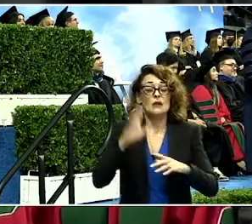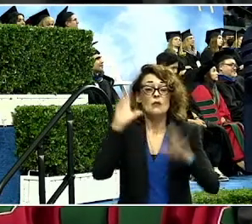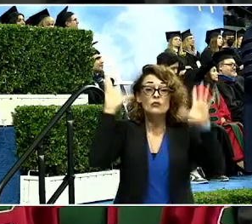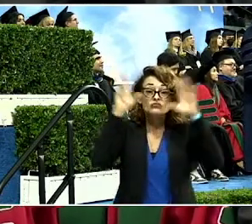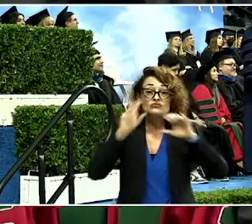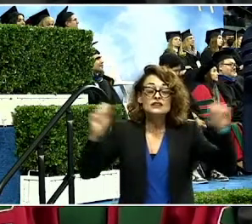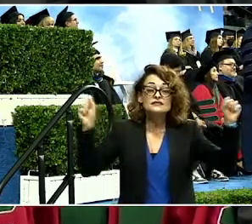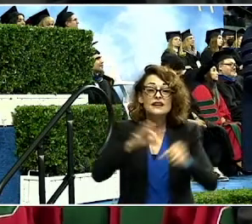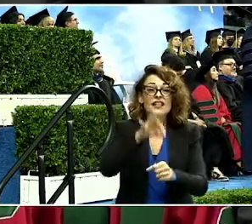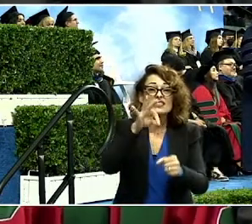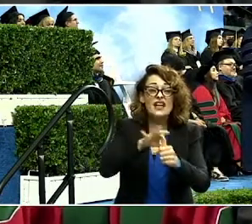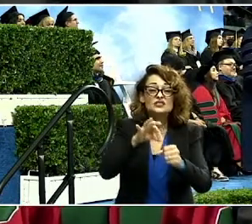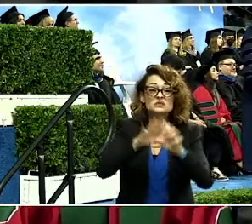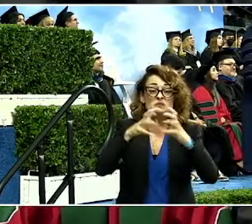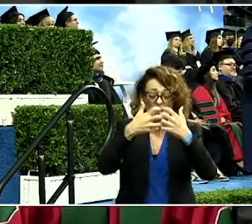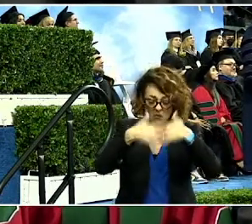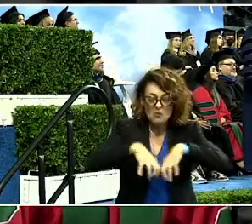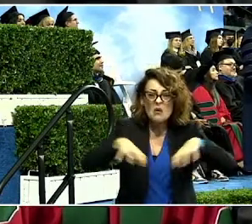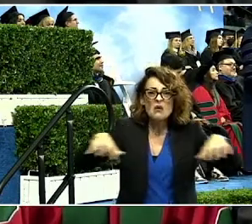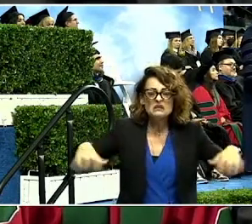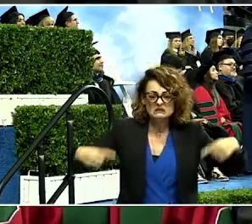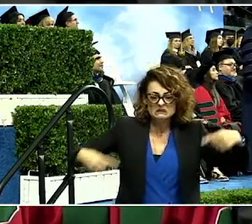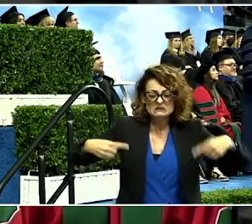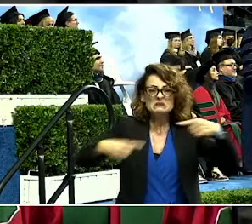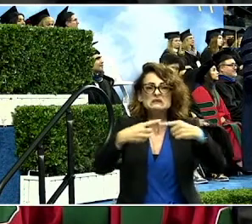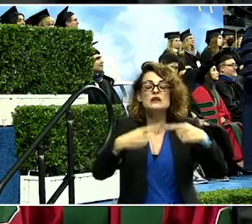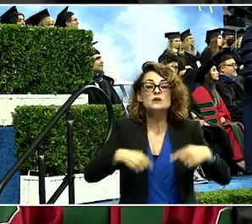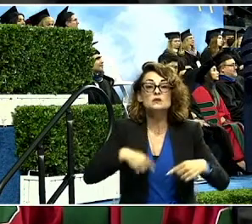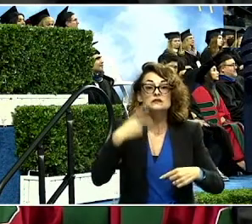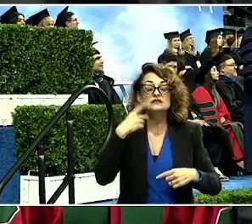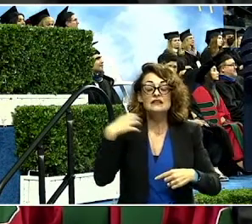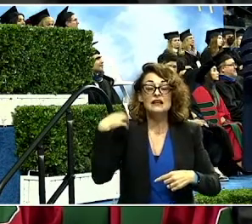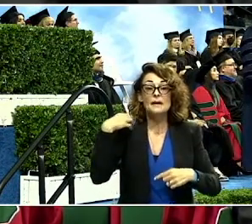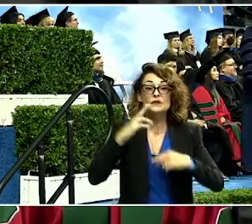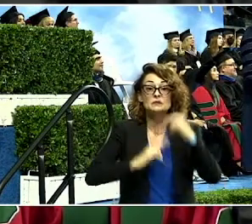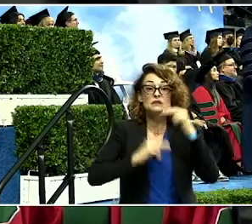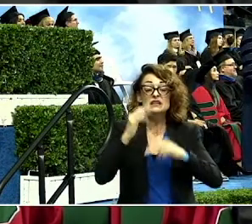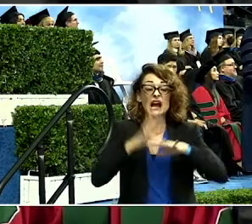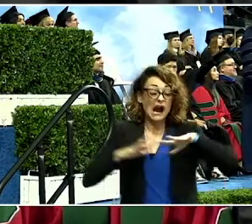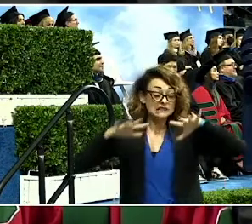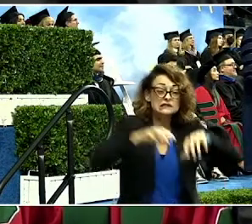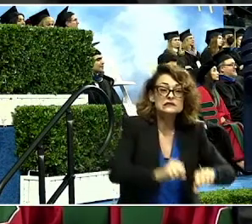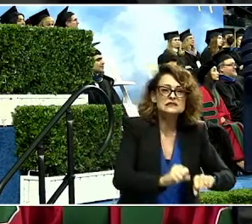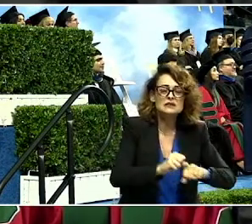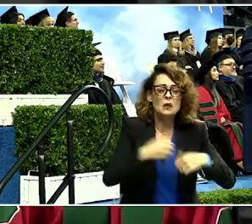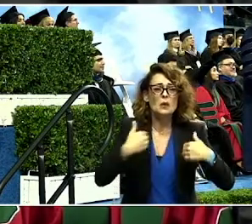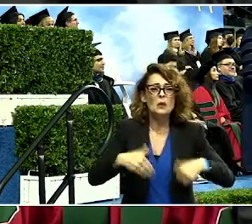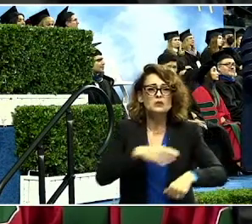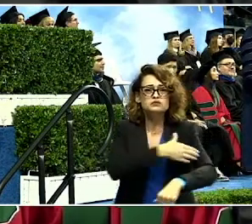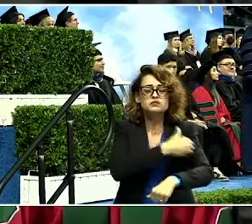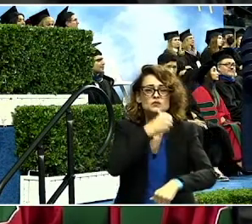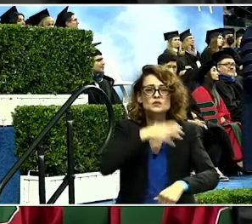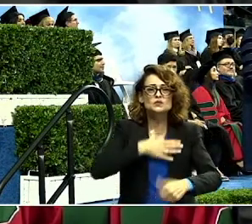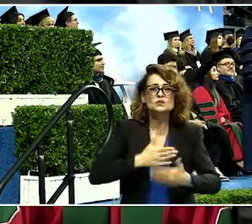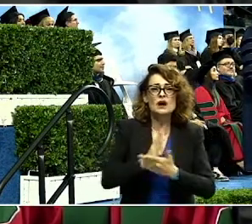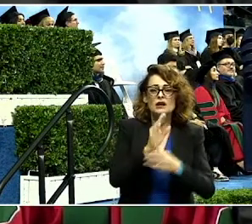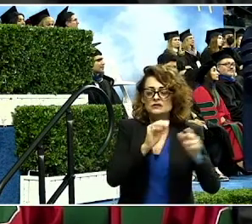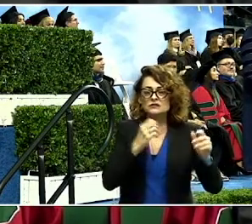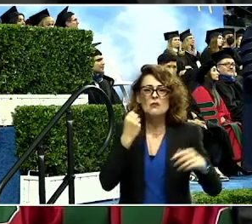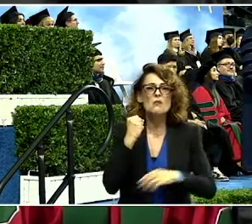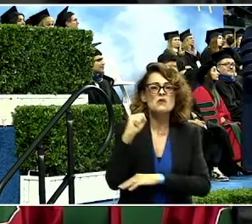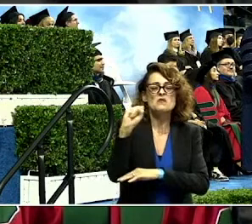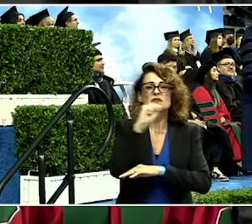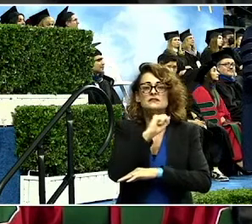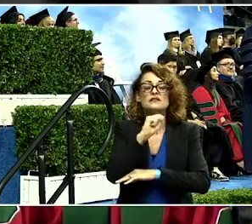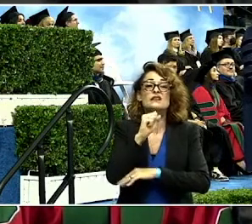election, a brazen siege of the Capitol building, a powerful women's rights movement in Iran, and troubling invasion